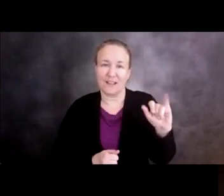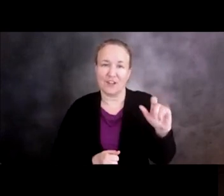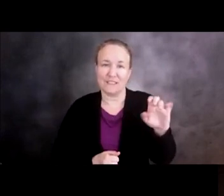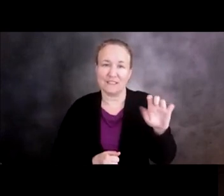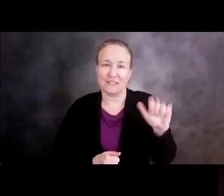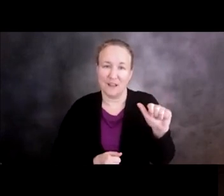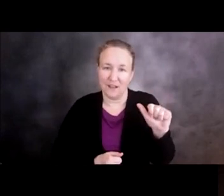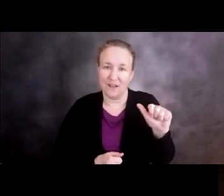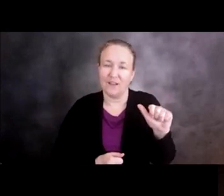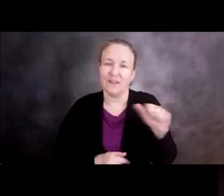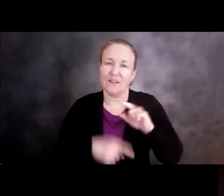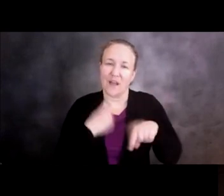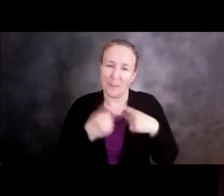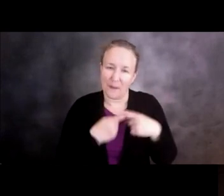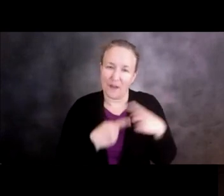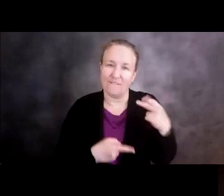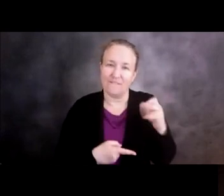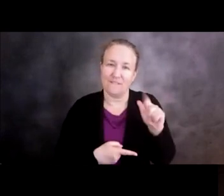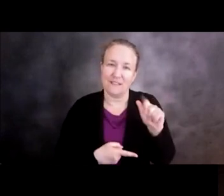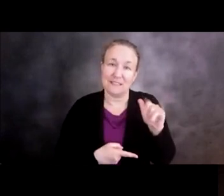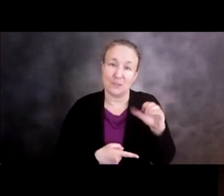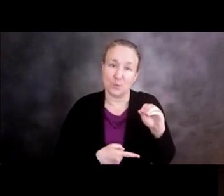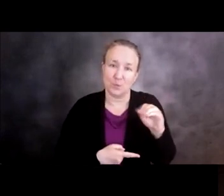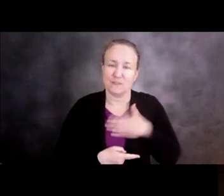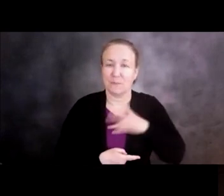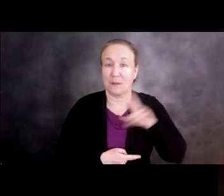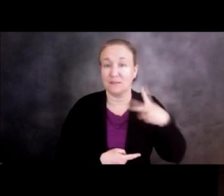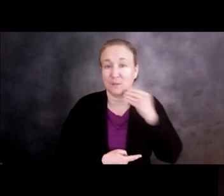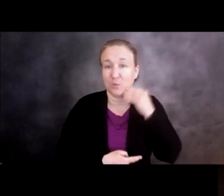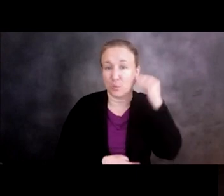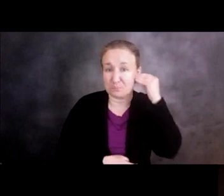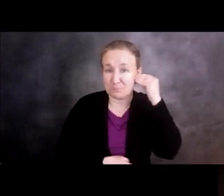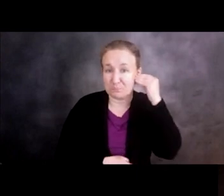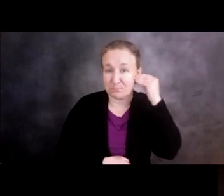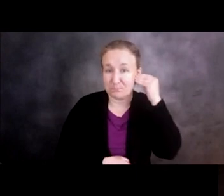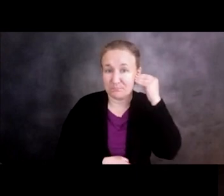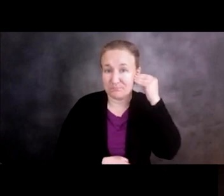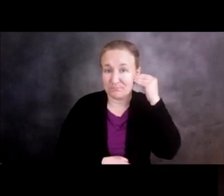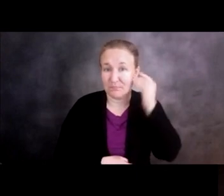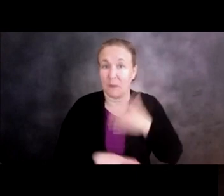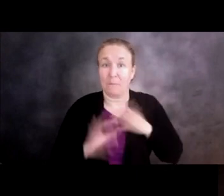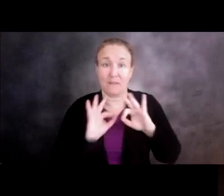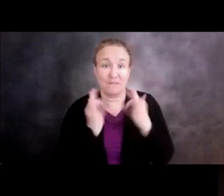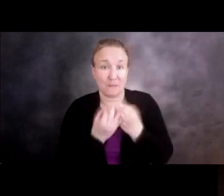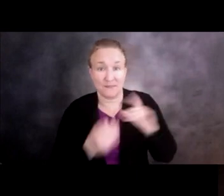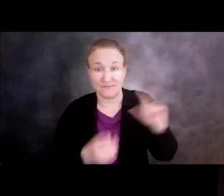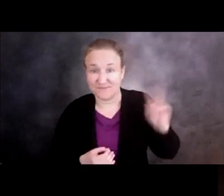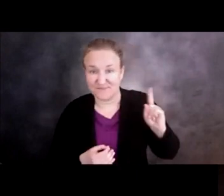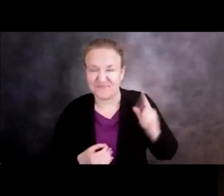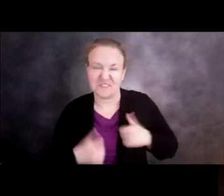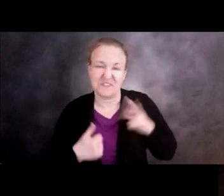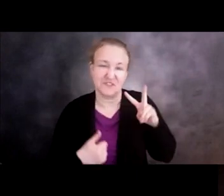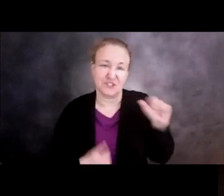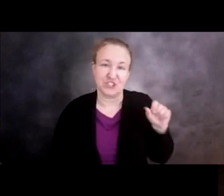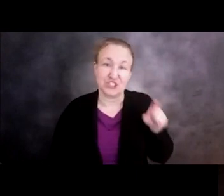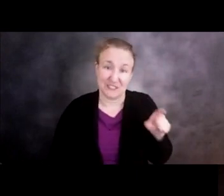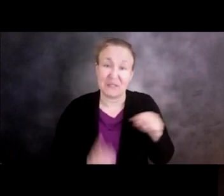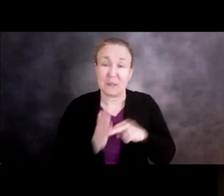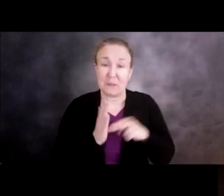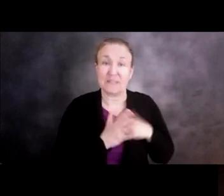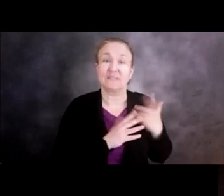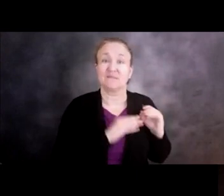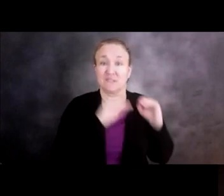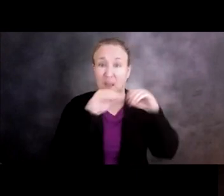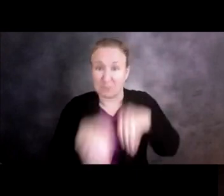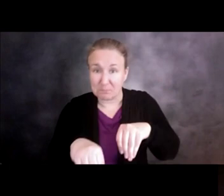Philadanco being my second home. My whole family is in Virginia. So when I came here, I